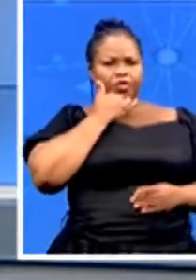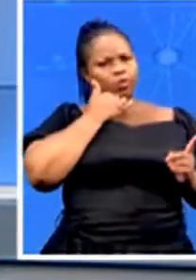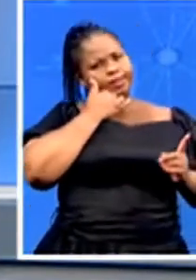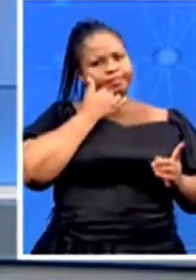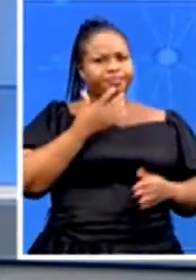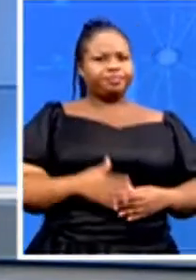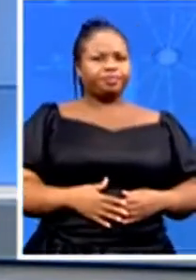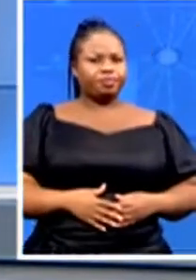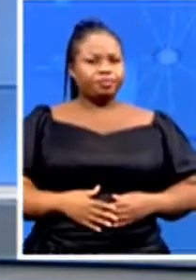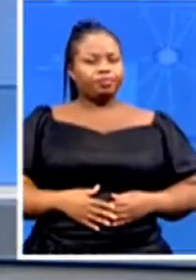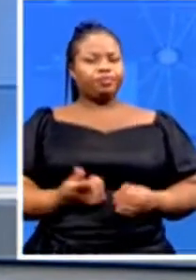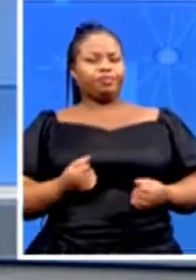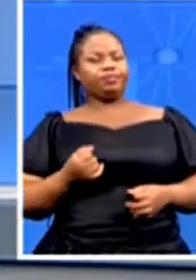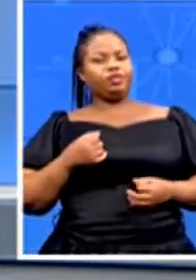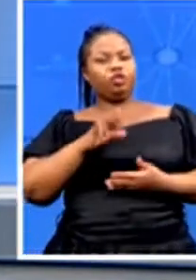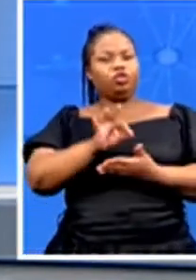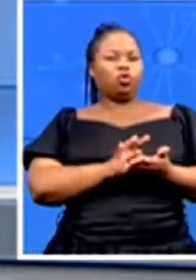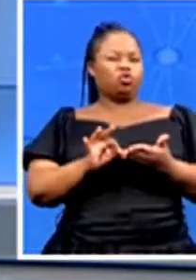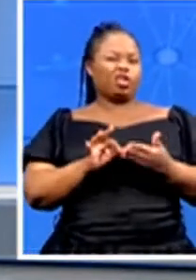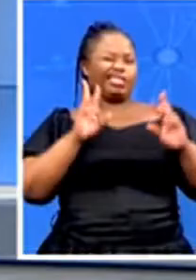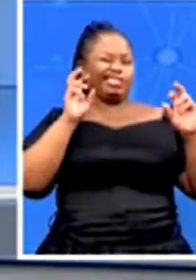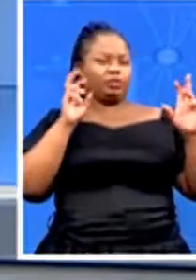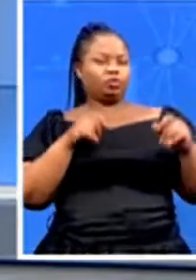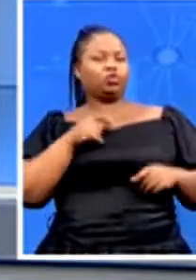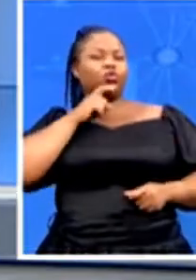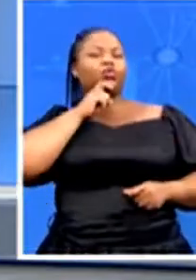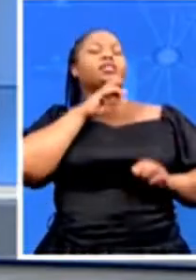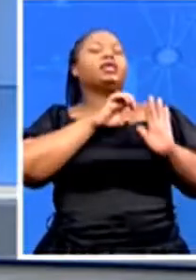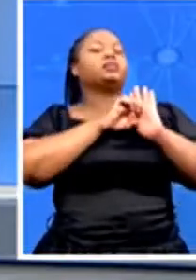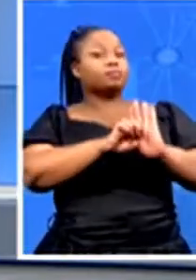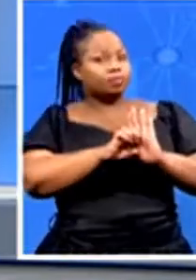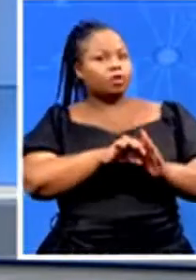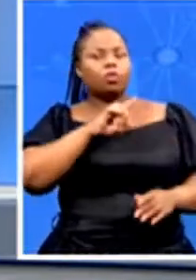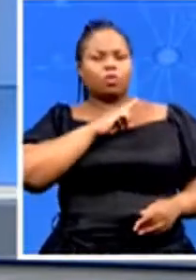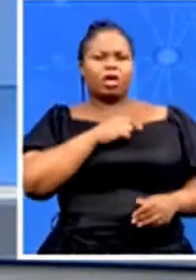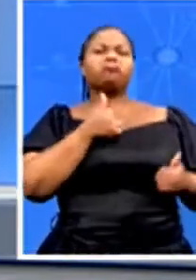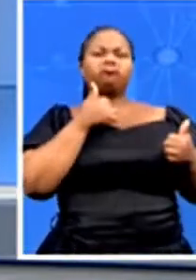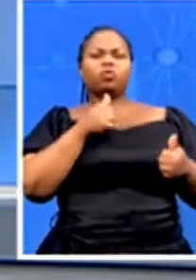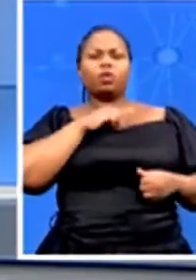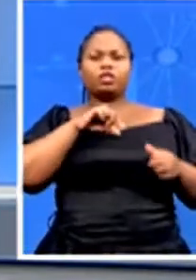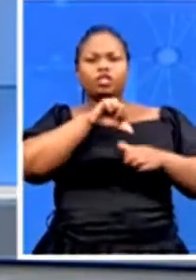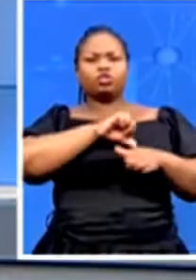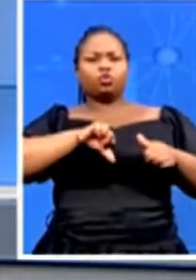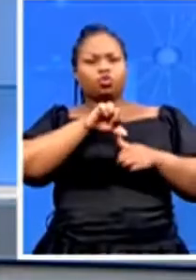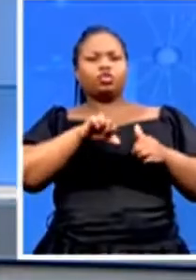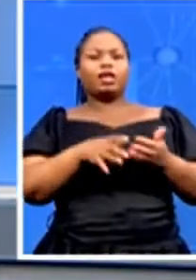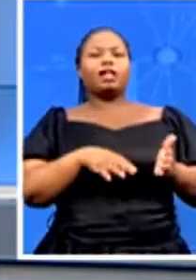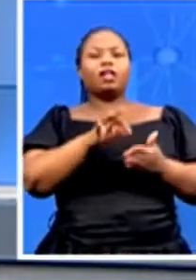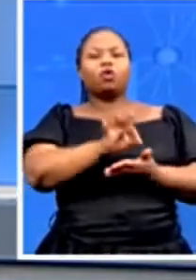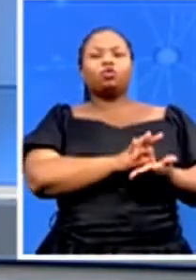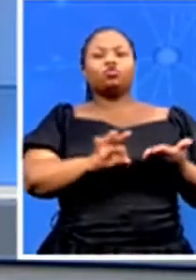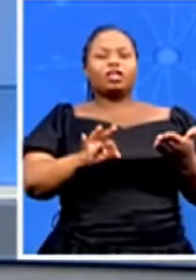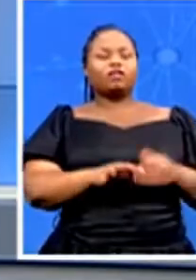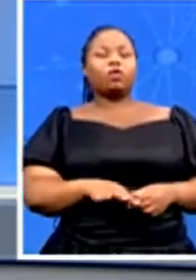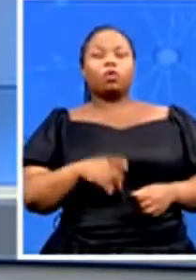contract, because that is a great analogy, because it is indeed a social contract between the public office bearers and as well as the citizenry.